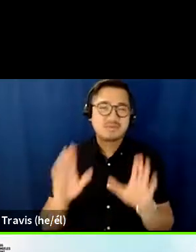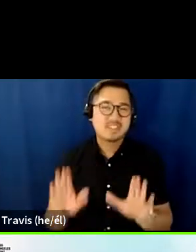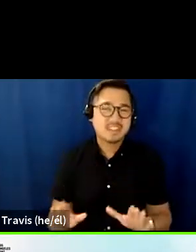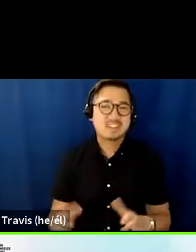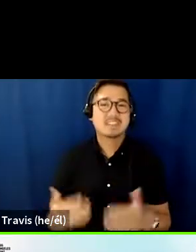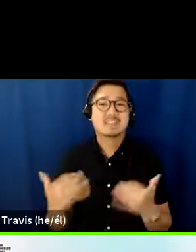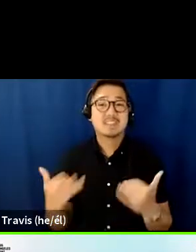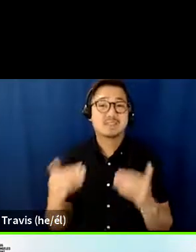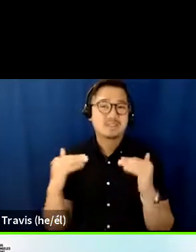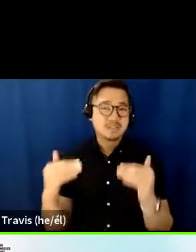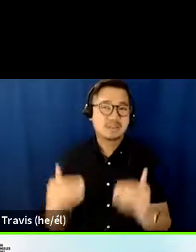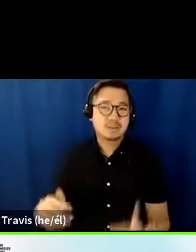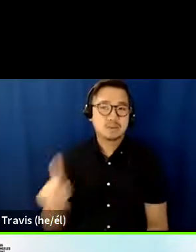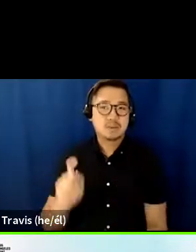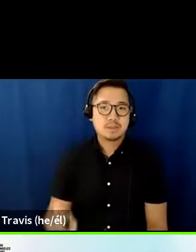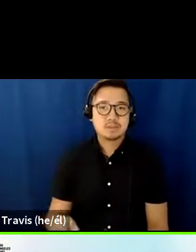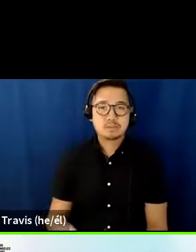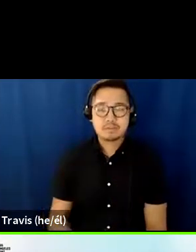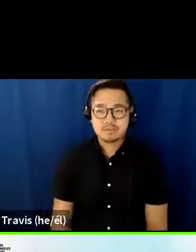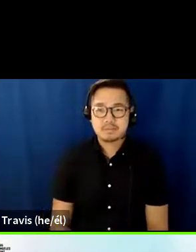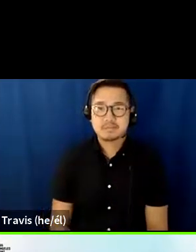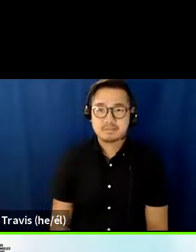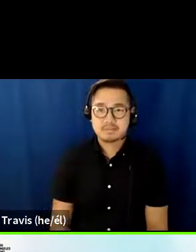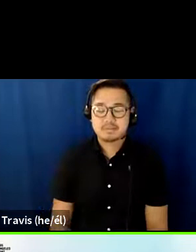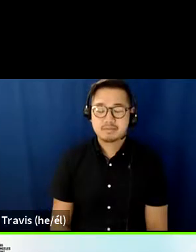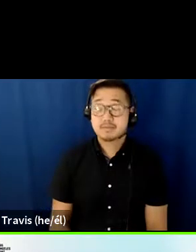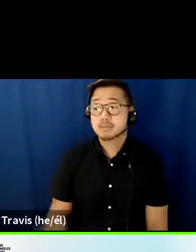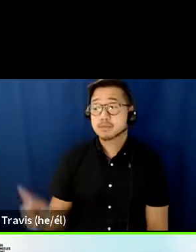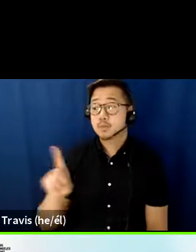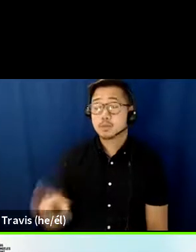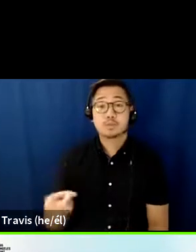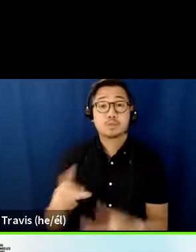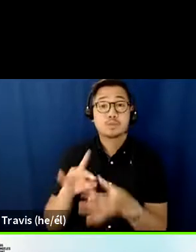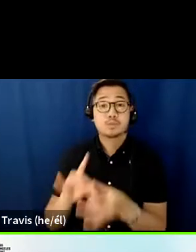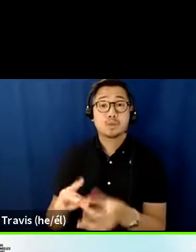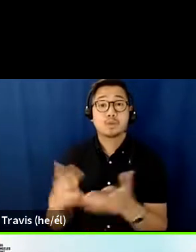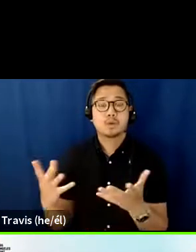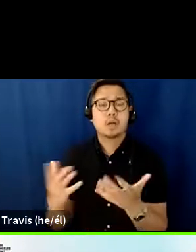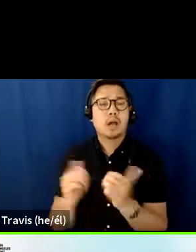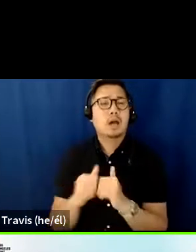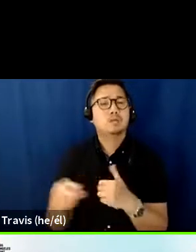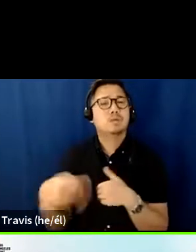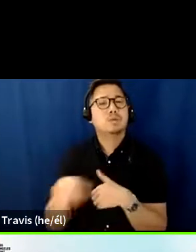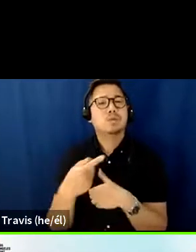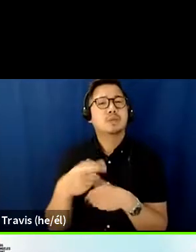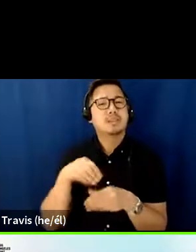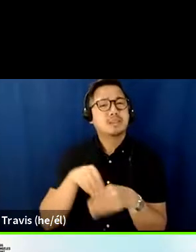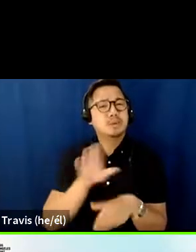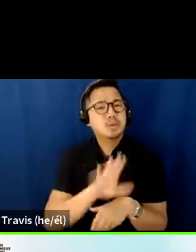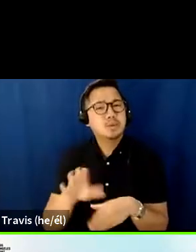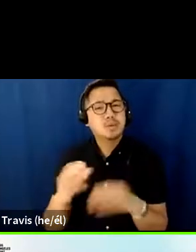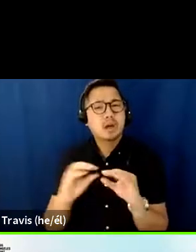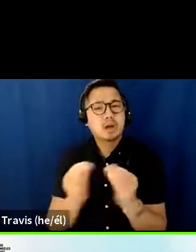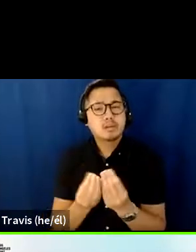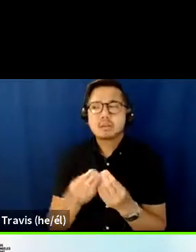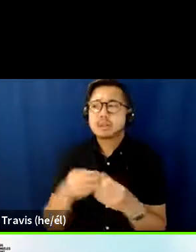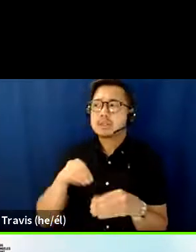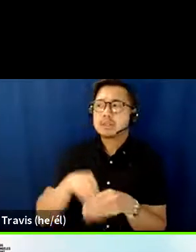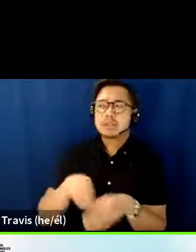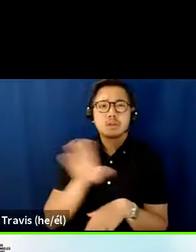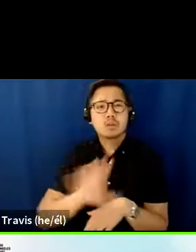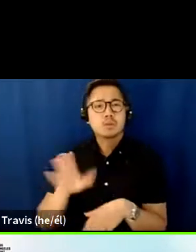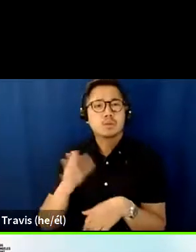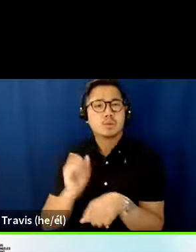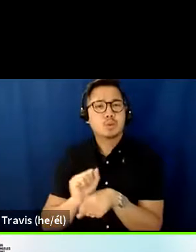here. And it's around like, how do you all within your respective organizations or within the work that you